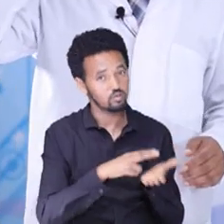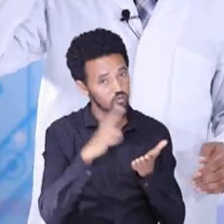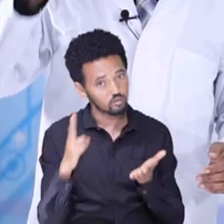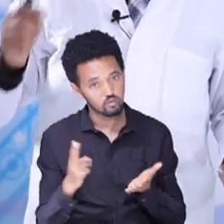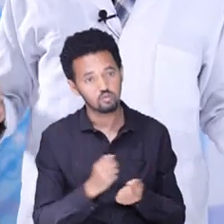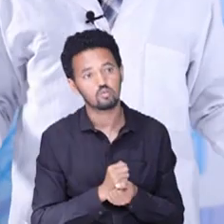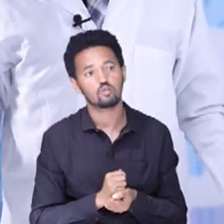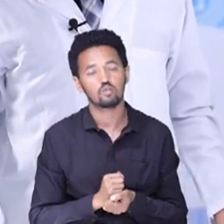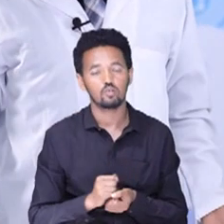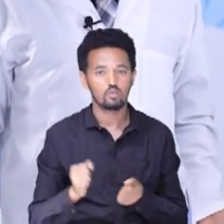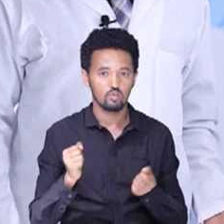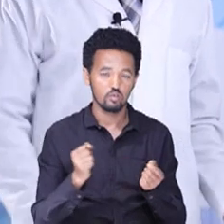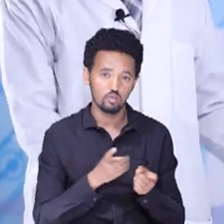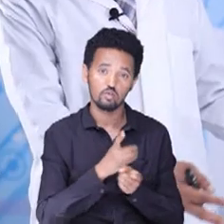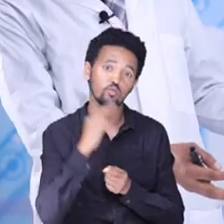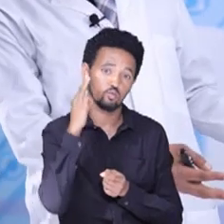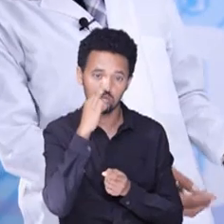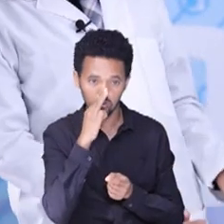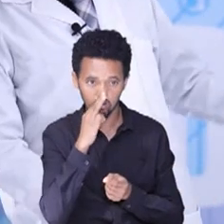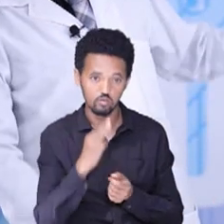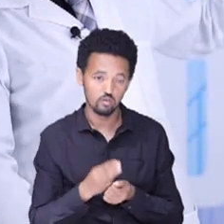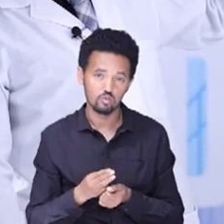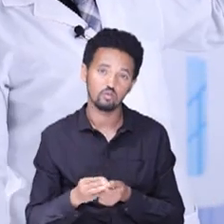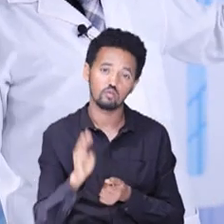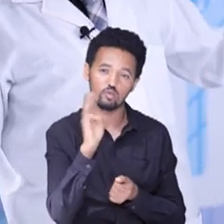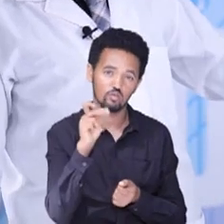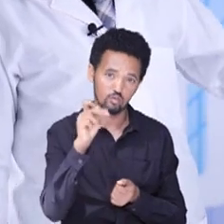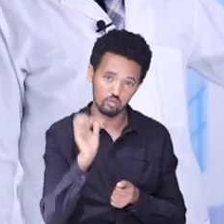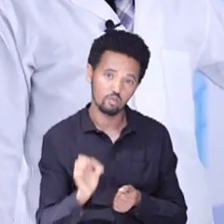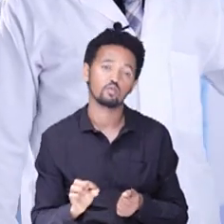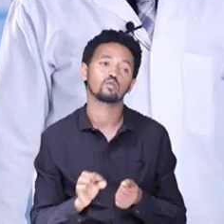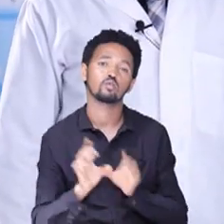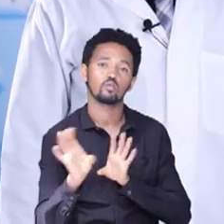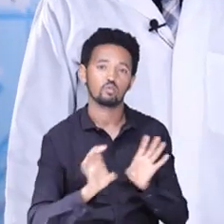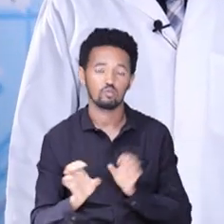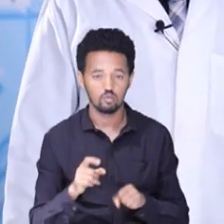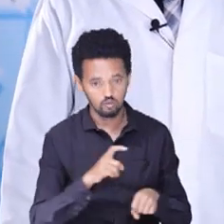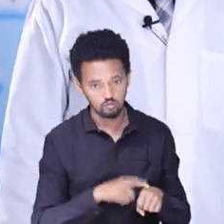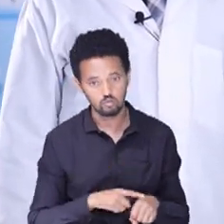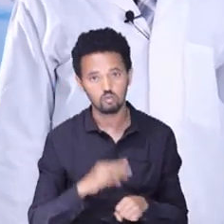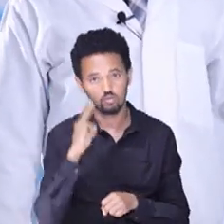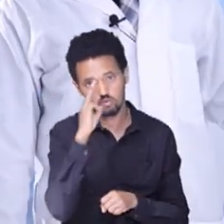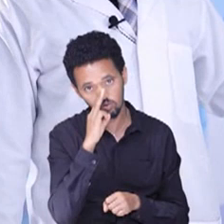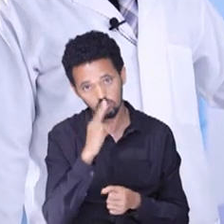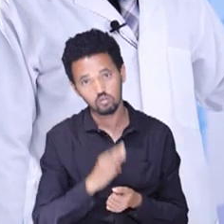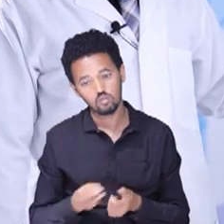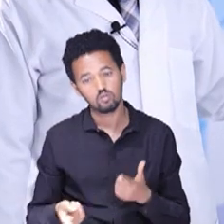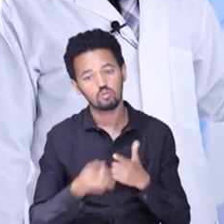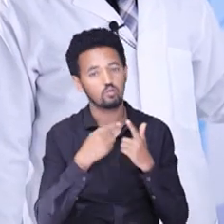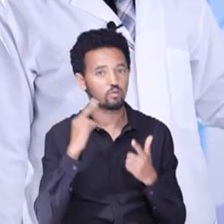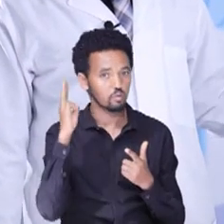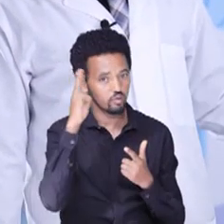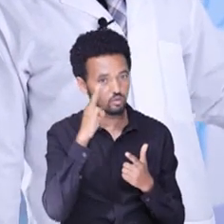the design, Somalia wants the following territories. First one, the former Italian Somaliland. Second one,